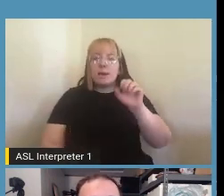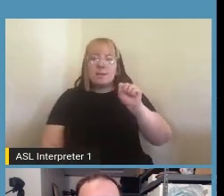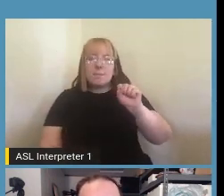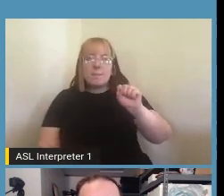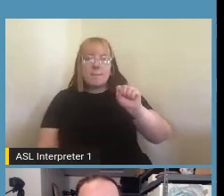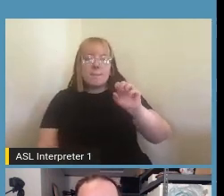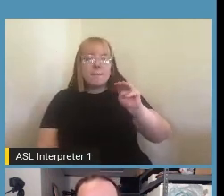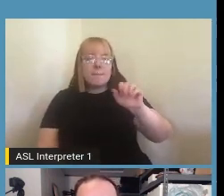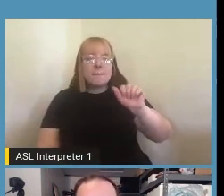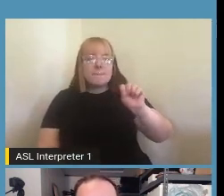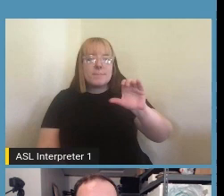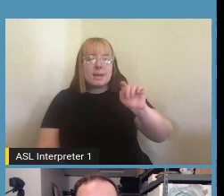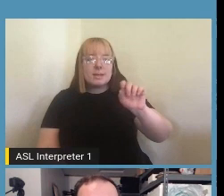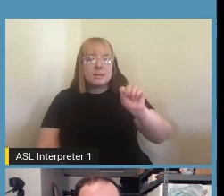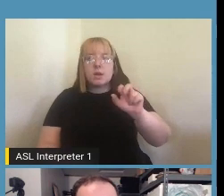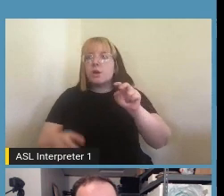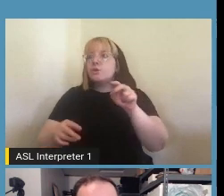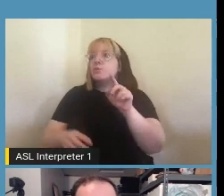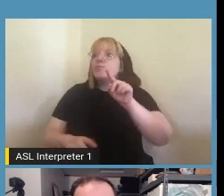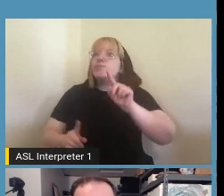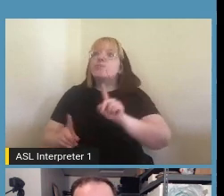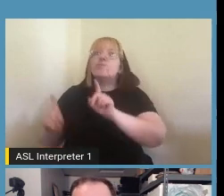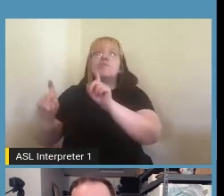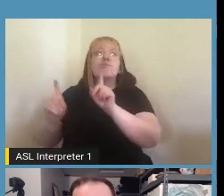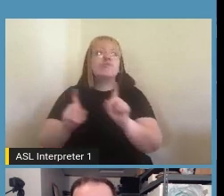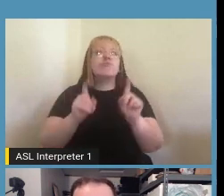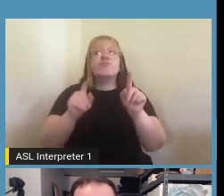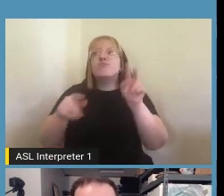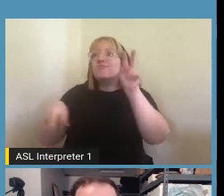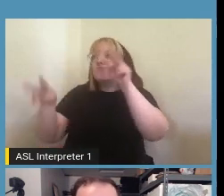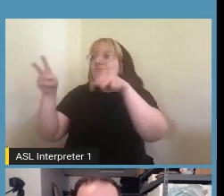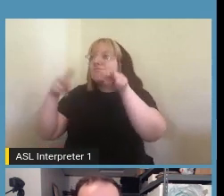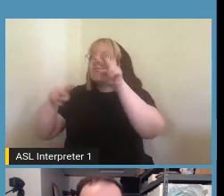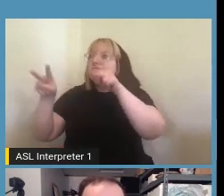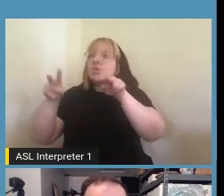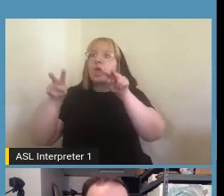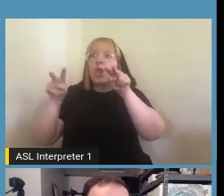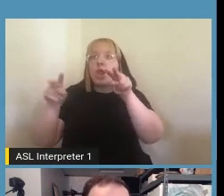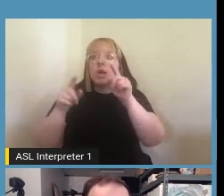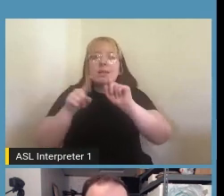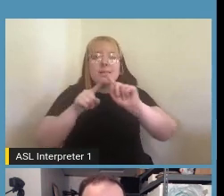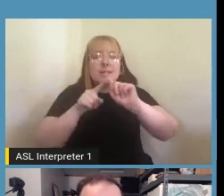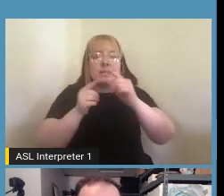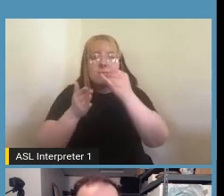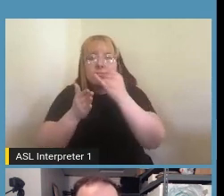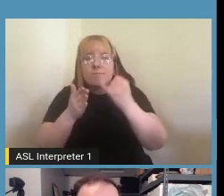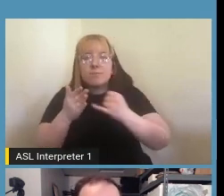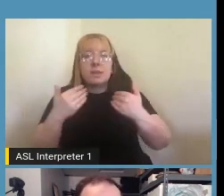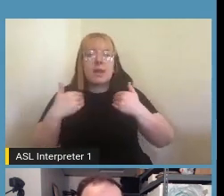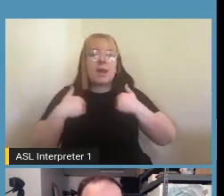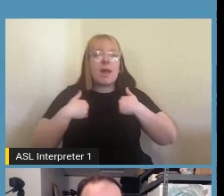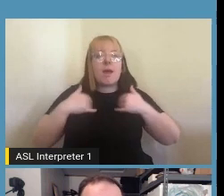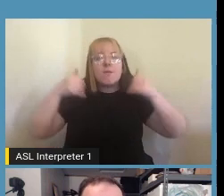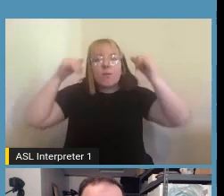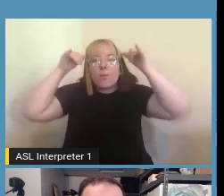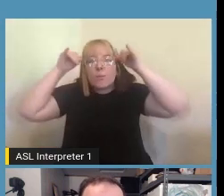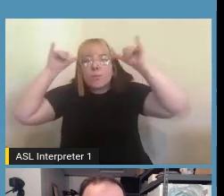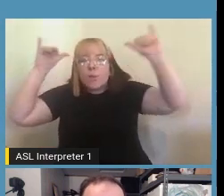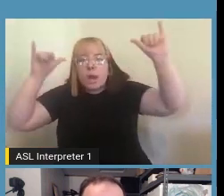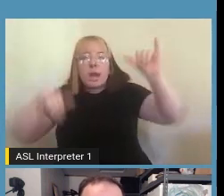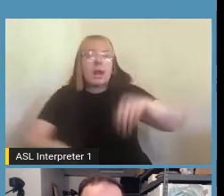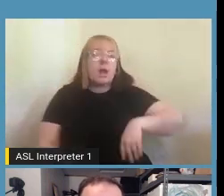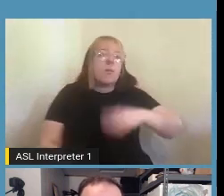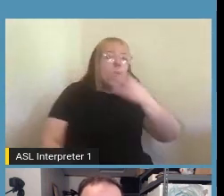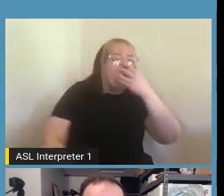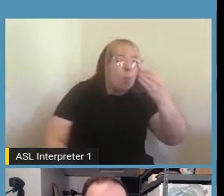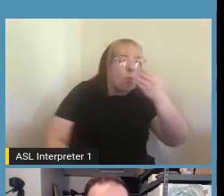museum, looking at different artworks that had a ram or a wolf or the color blue.